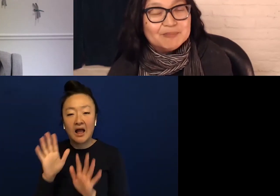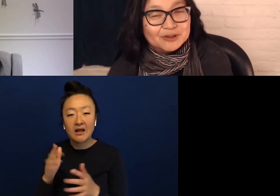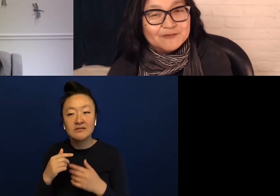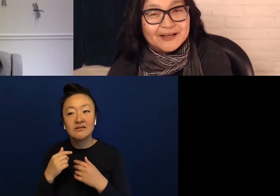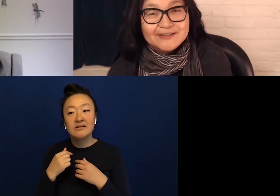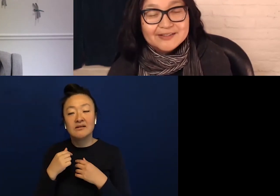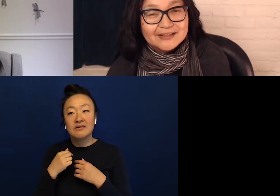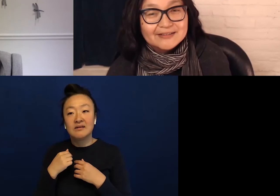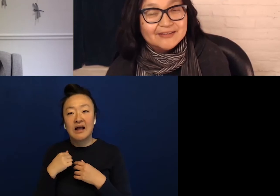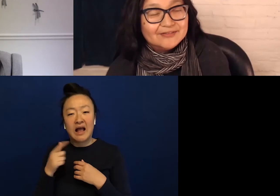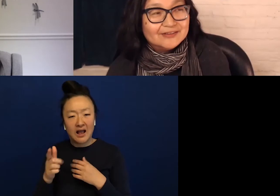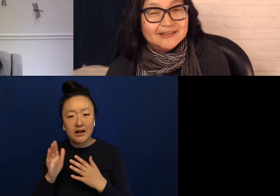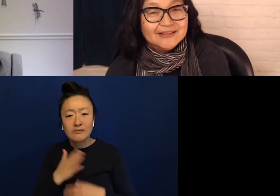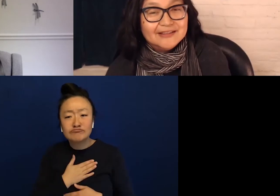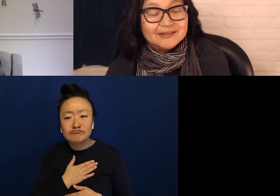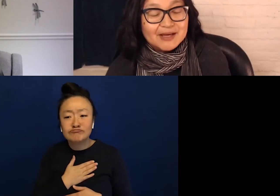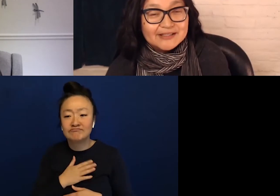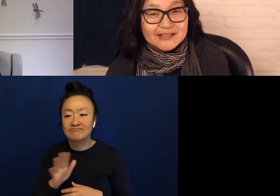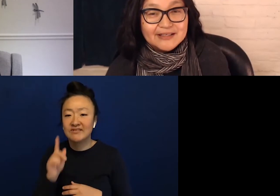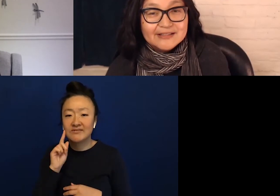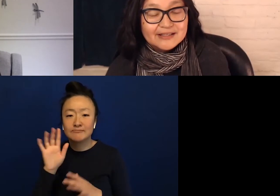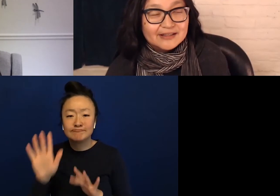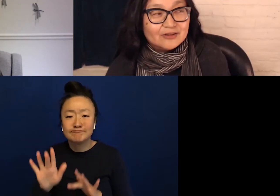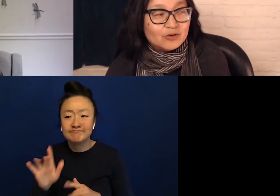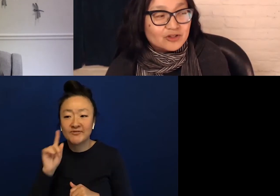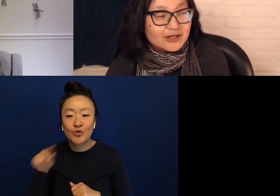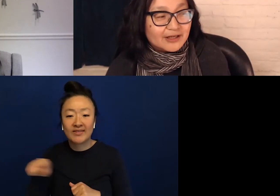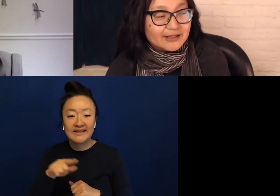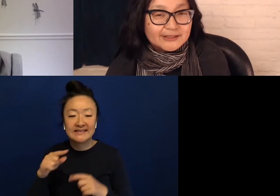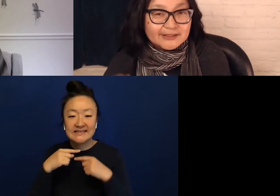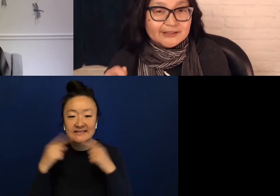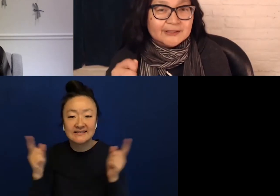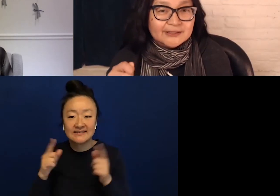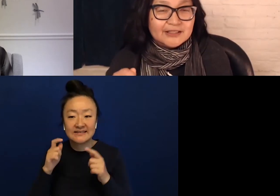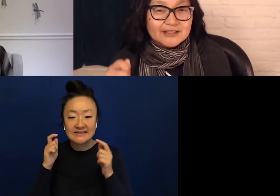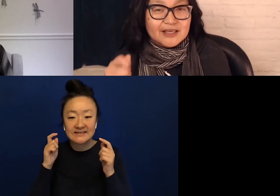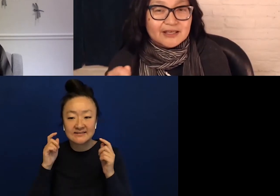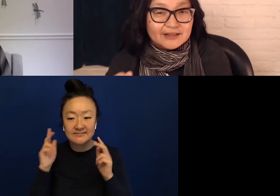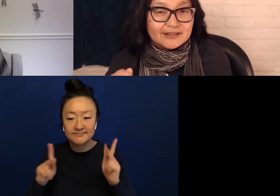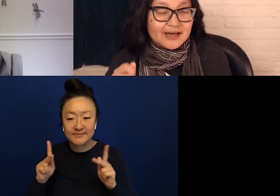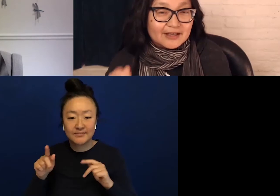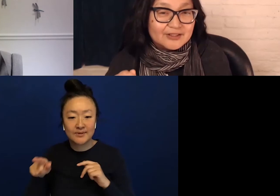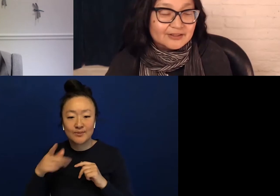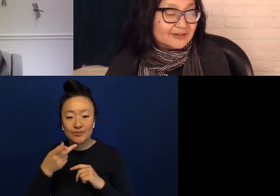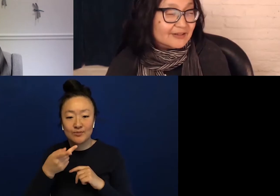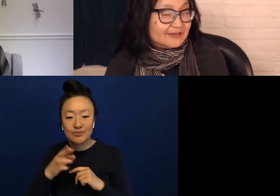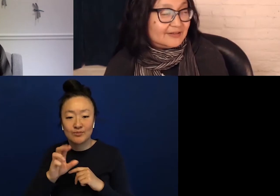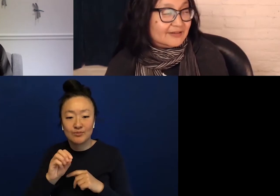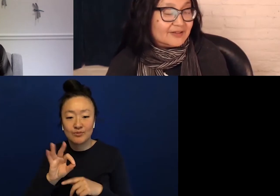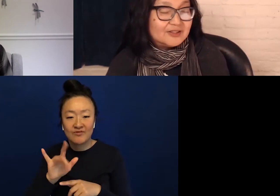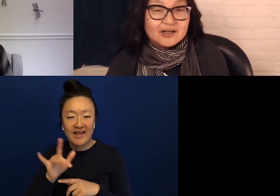celebrity profilers who like write for like magazines. Like you're always trying to like get the actor